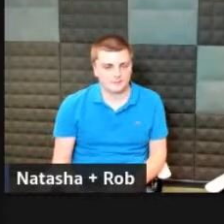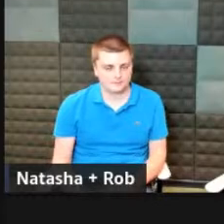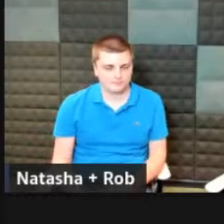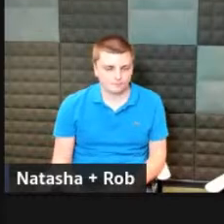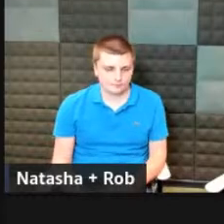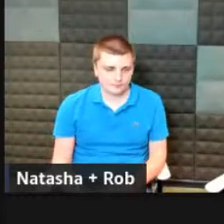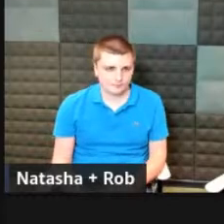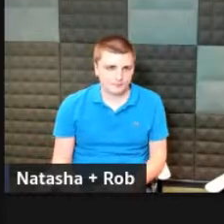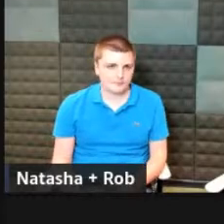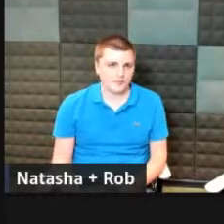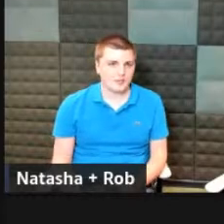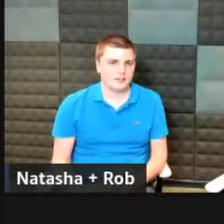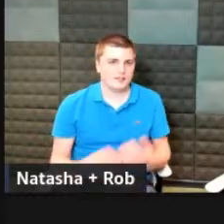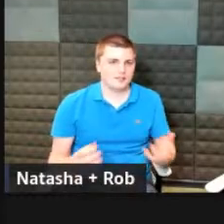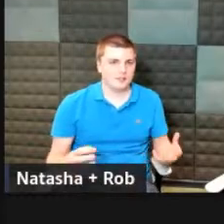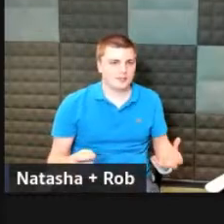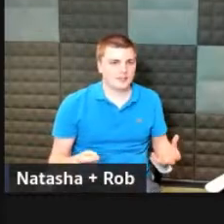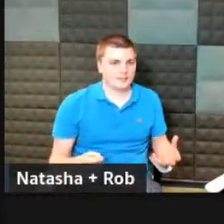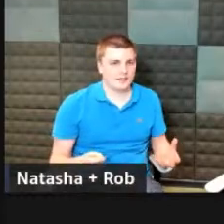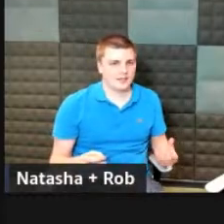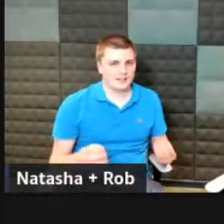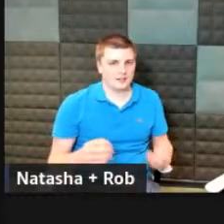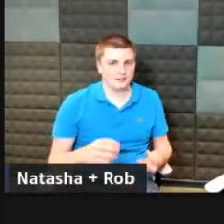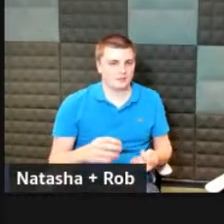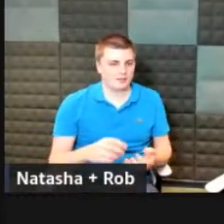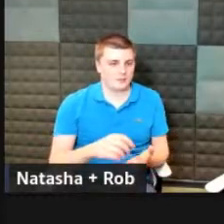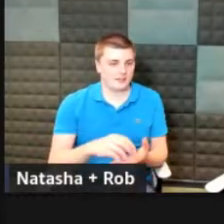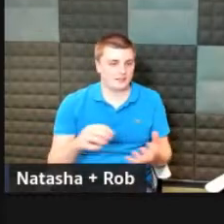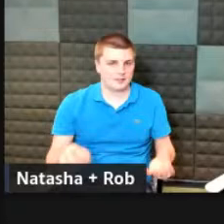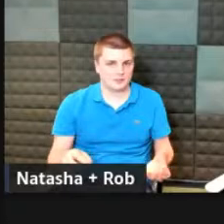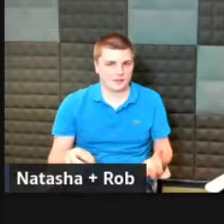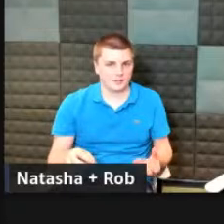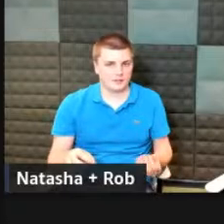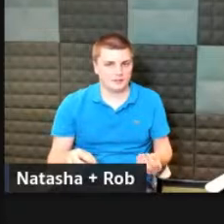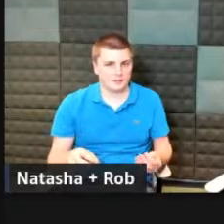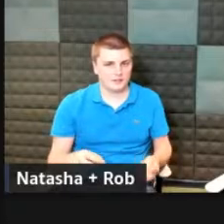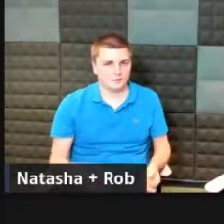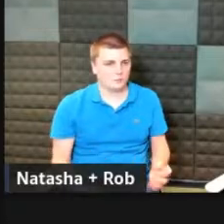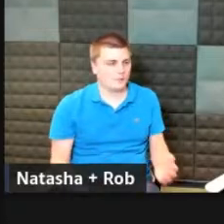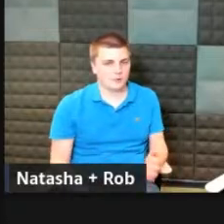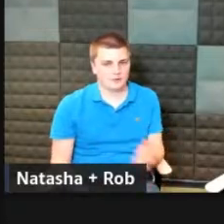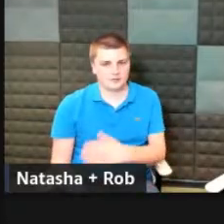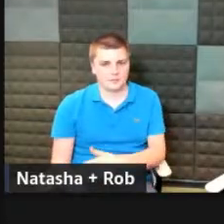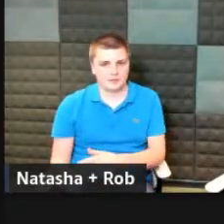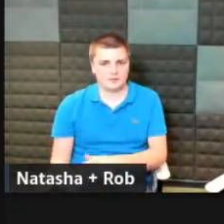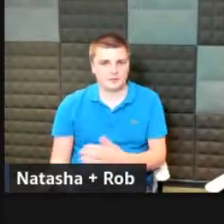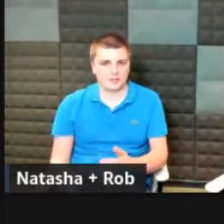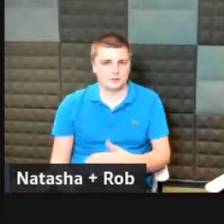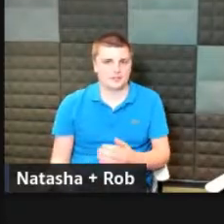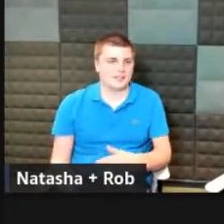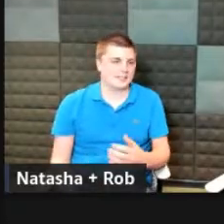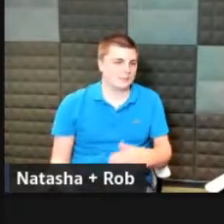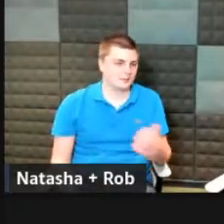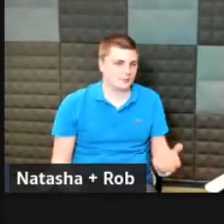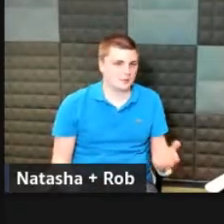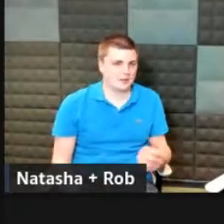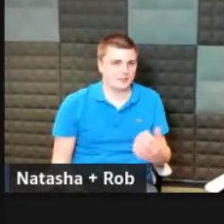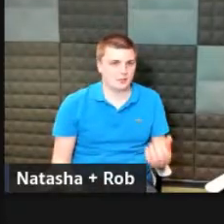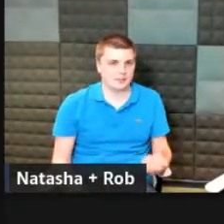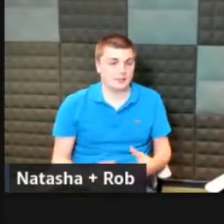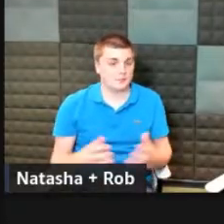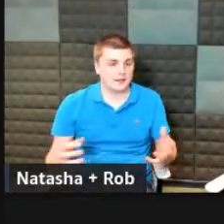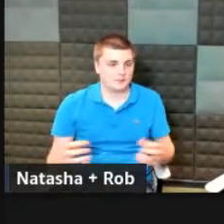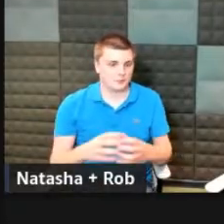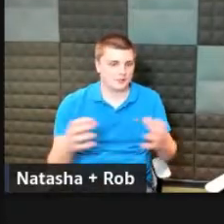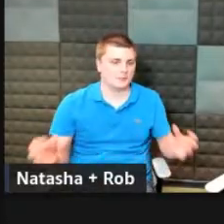here. There is no guarantee that the constraint remains satisfied when pods are removed. For example, scaling down the deployment may result